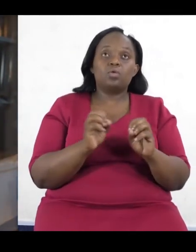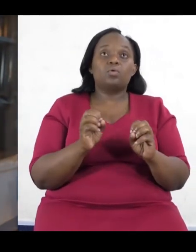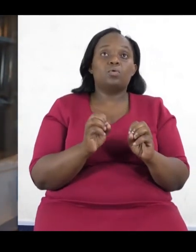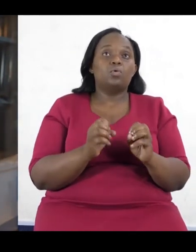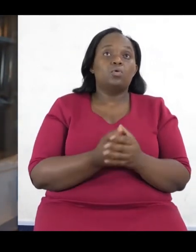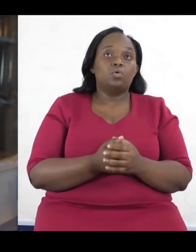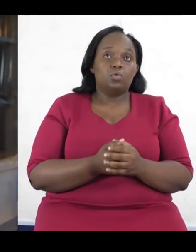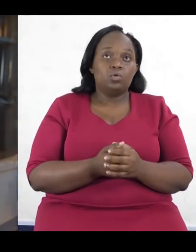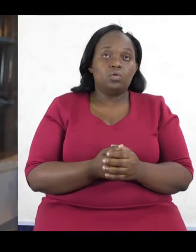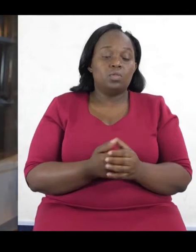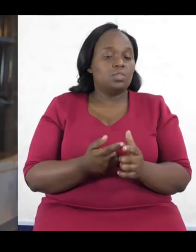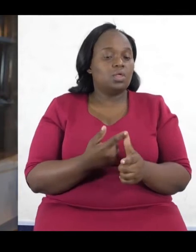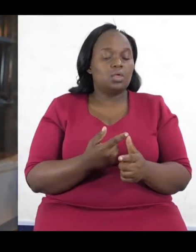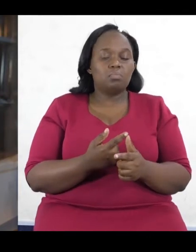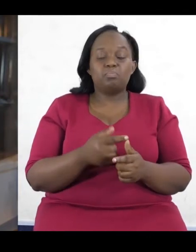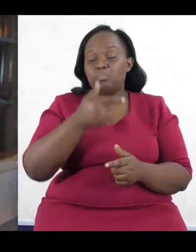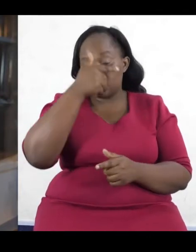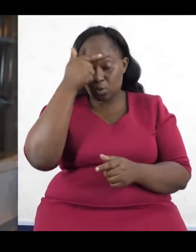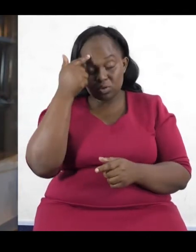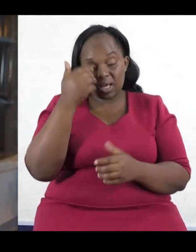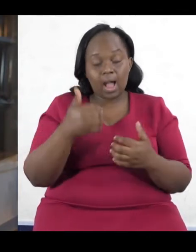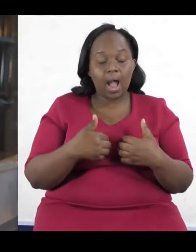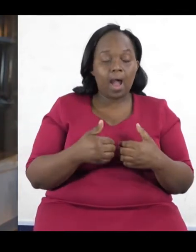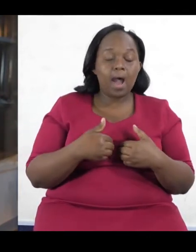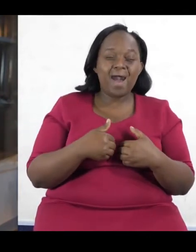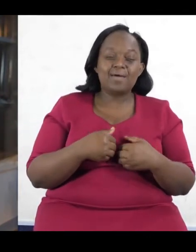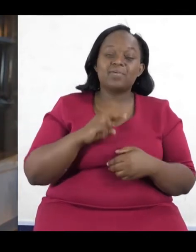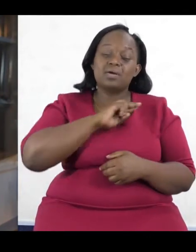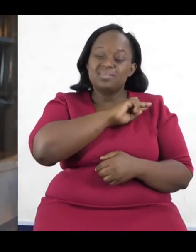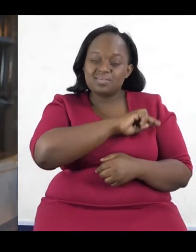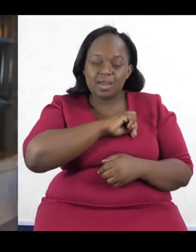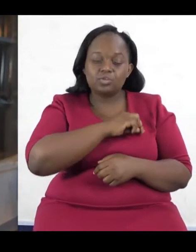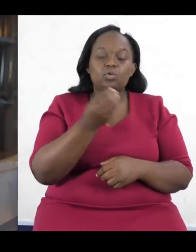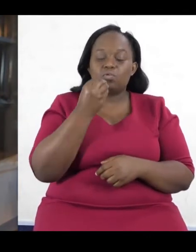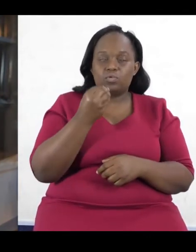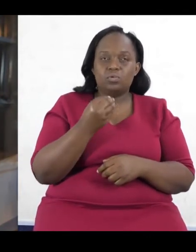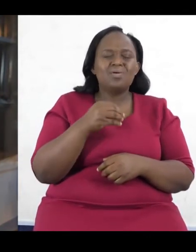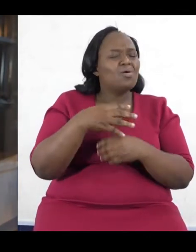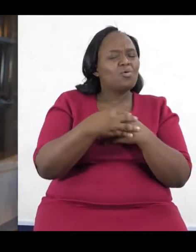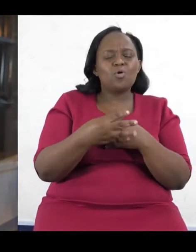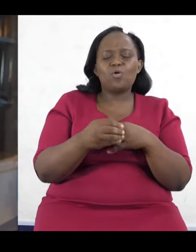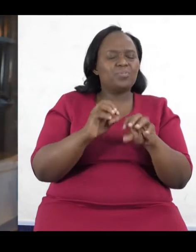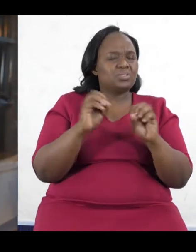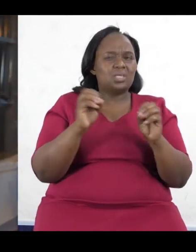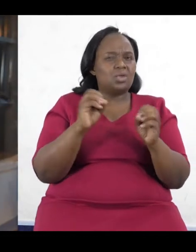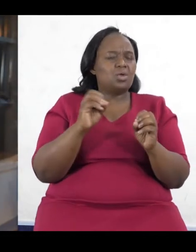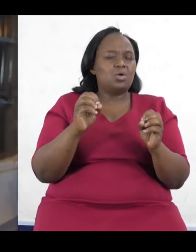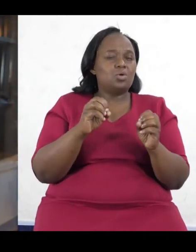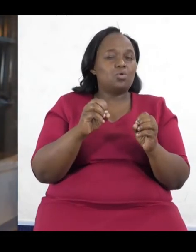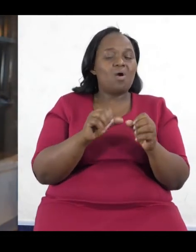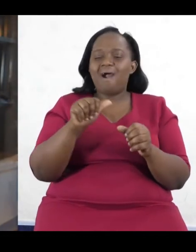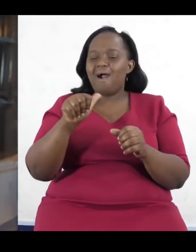use of producing food organically. So we should not copy what is being done somewhere